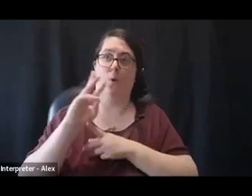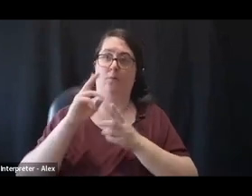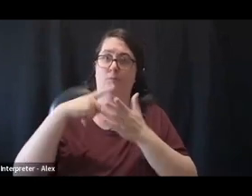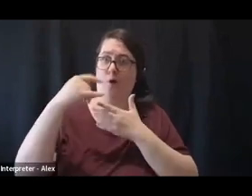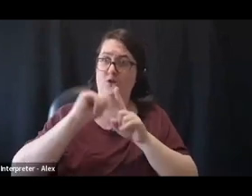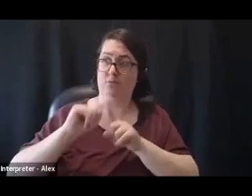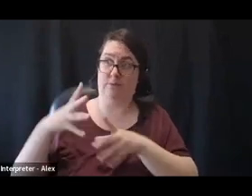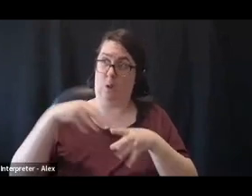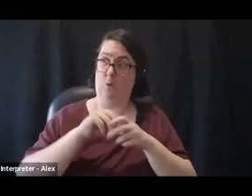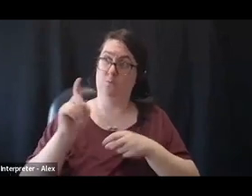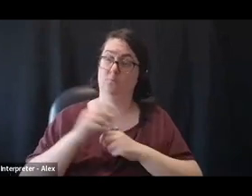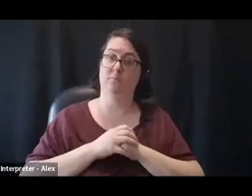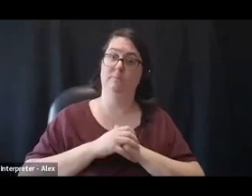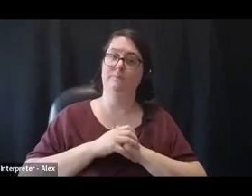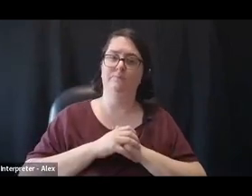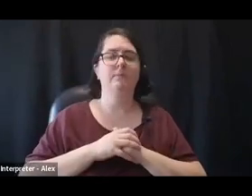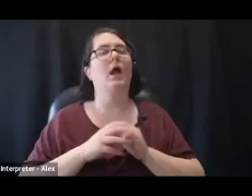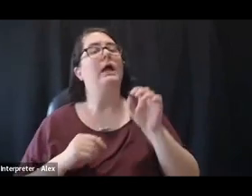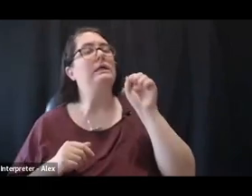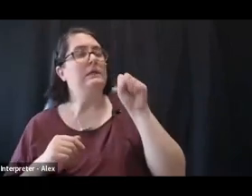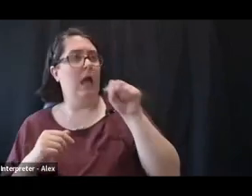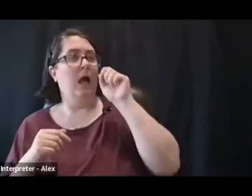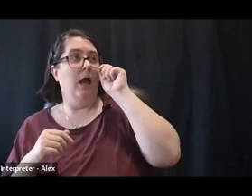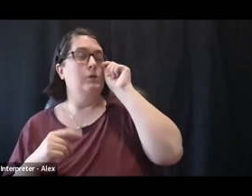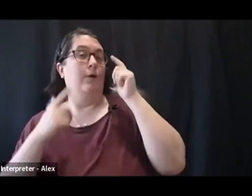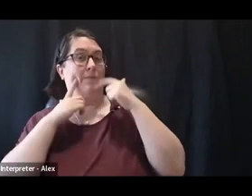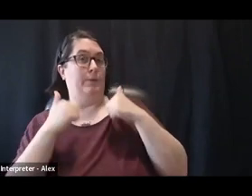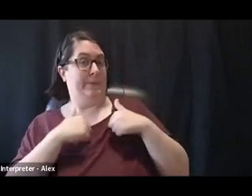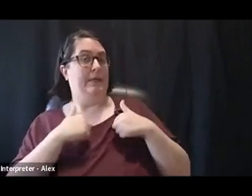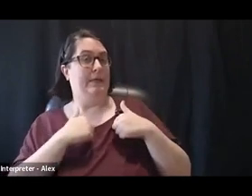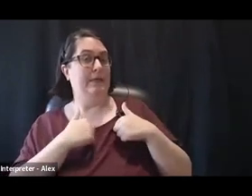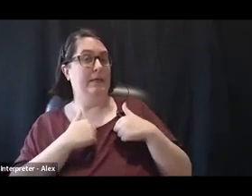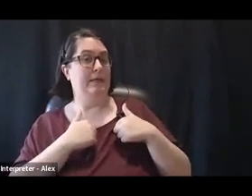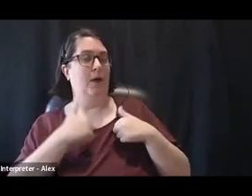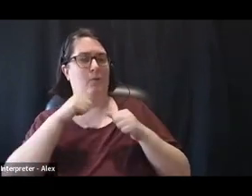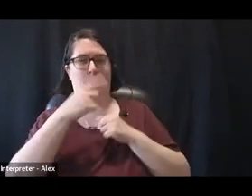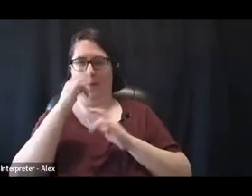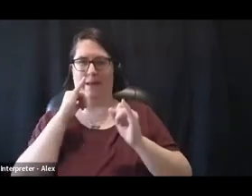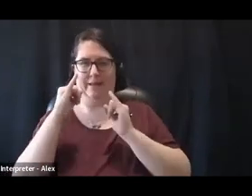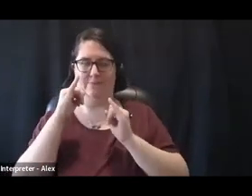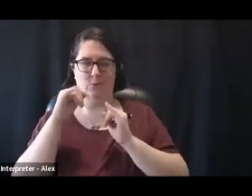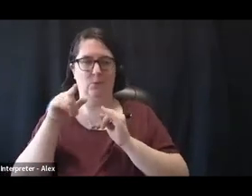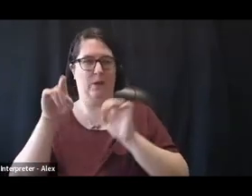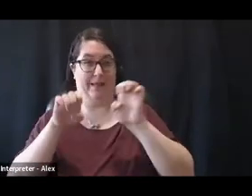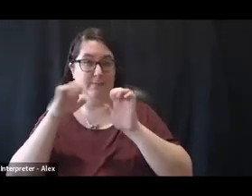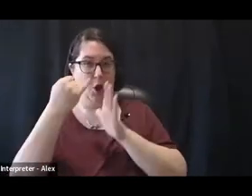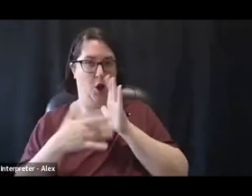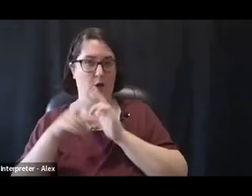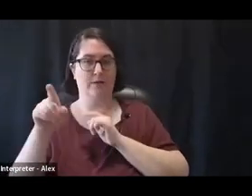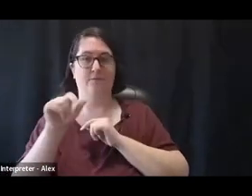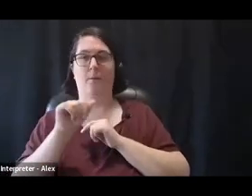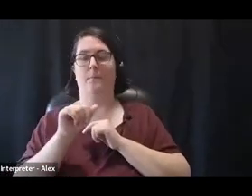projects? Yeah, I think that for me, it kind of happened. I did an interview with this experimental artist, this